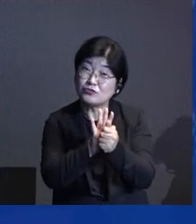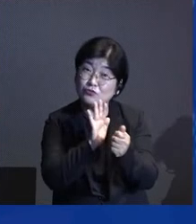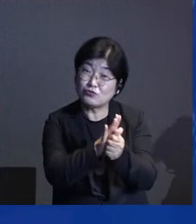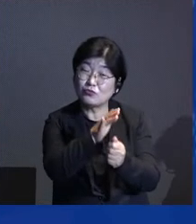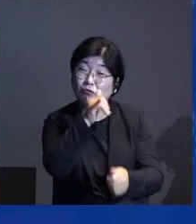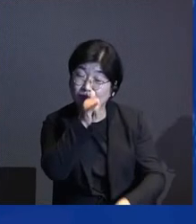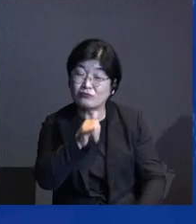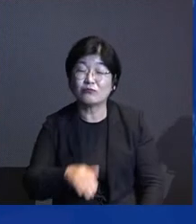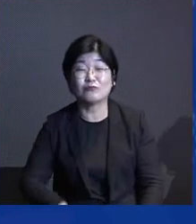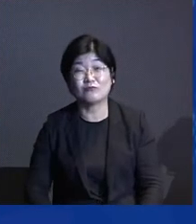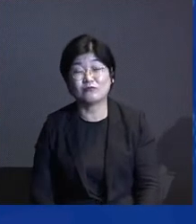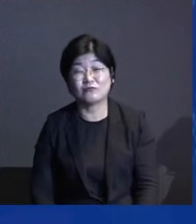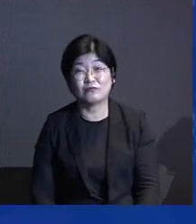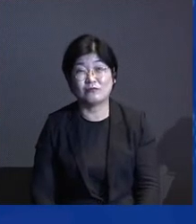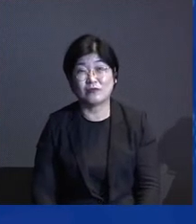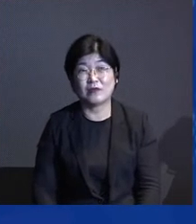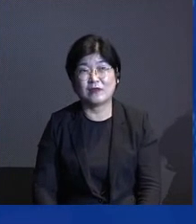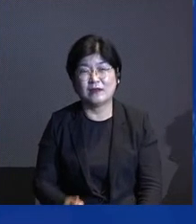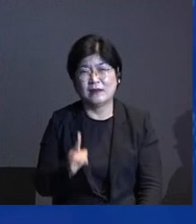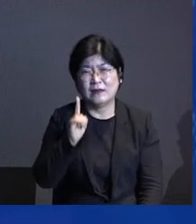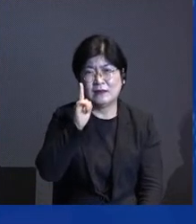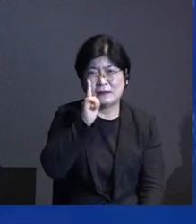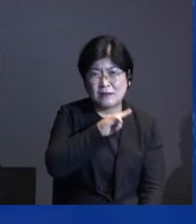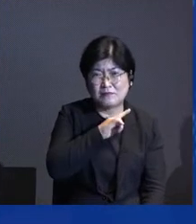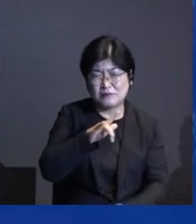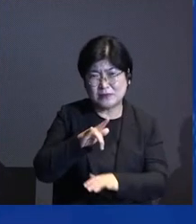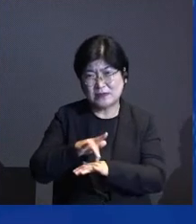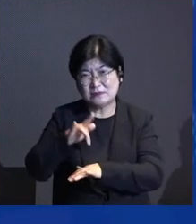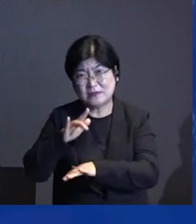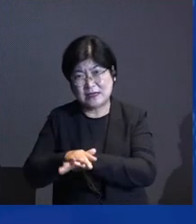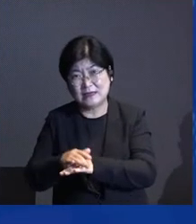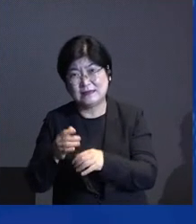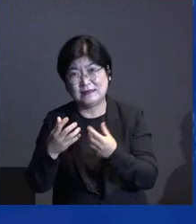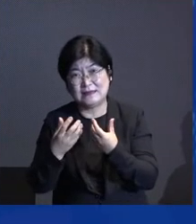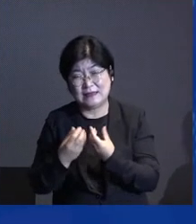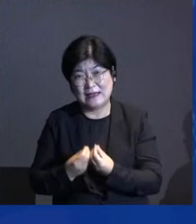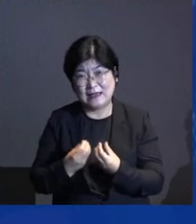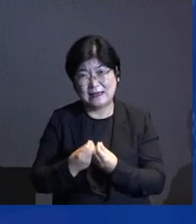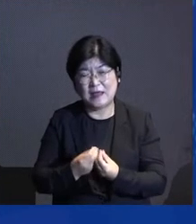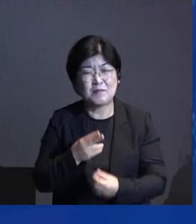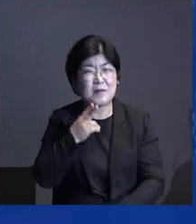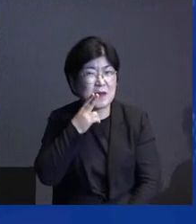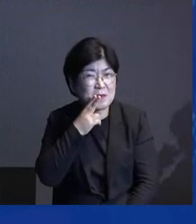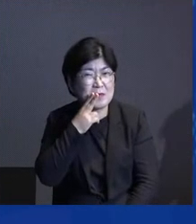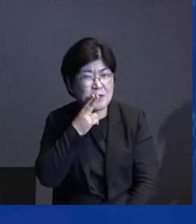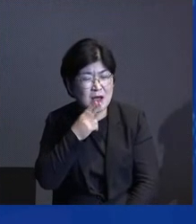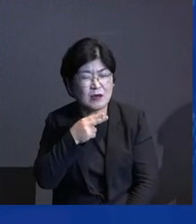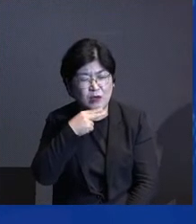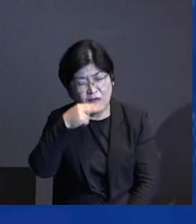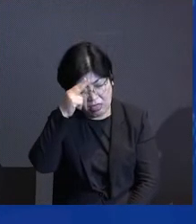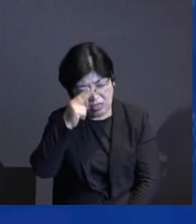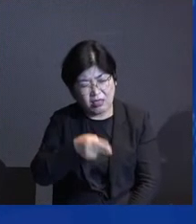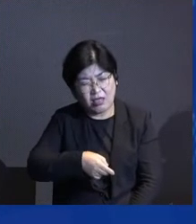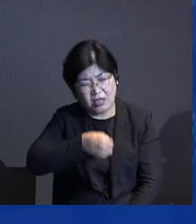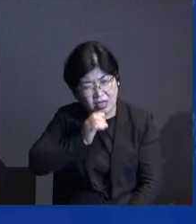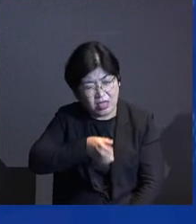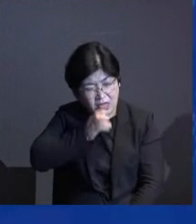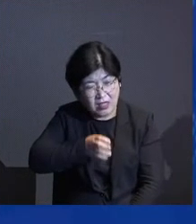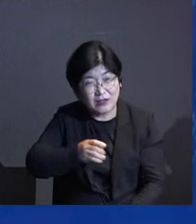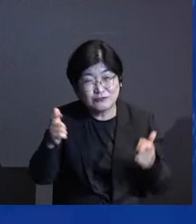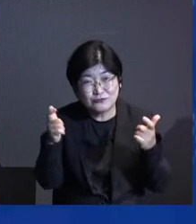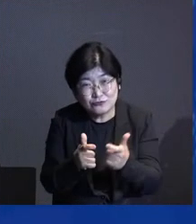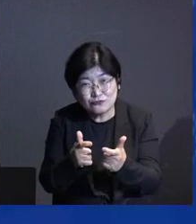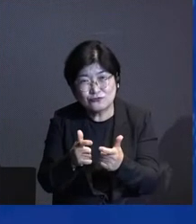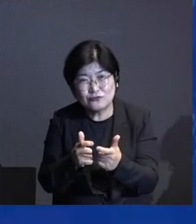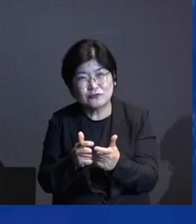bad lifestyles like smoking, addressing bad lifestyle like smoking or drinking. And also the club will